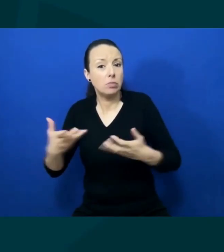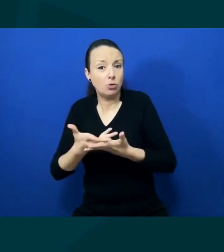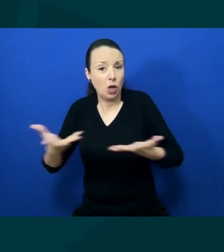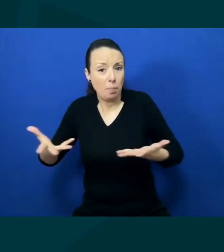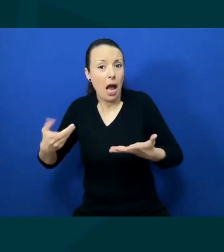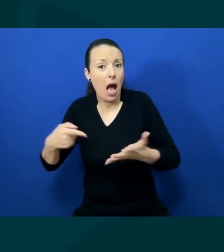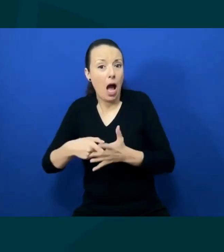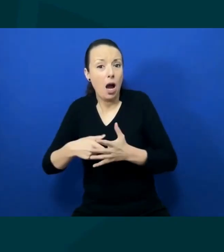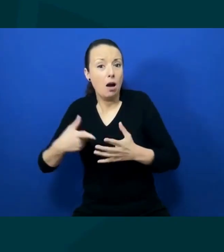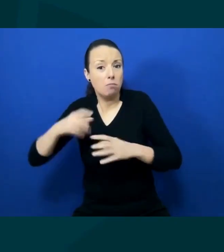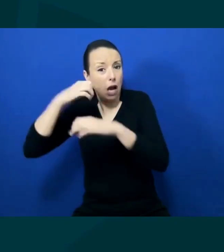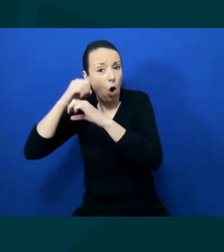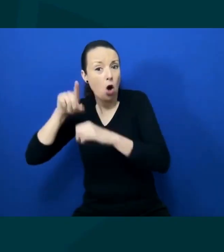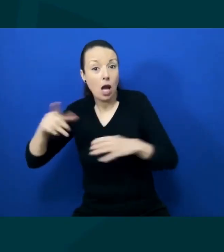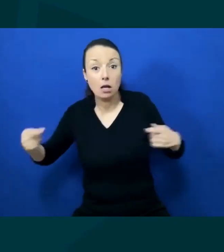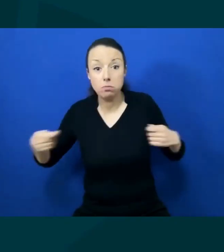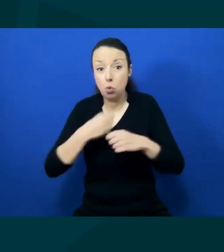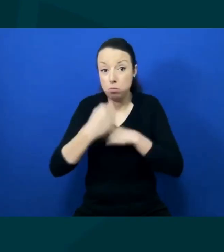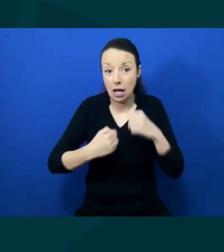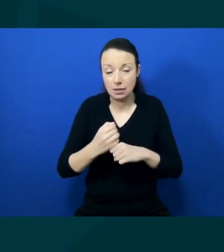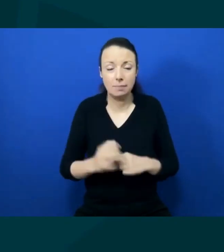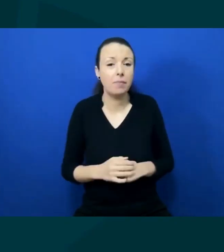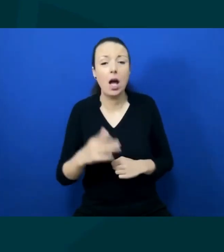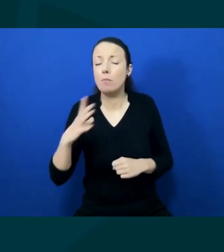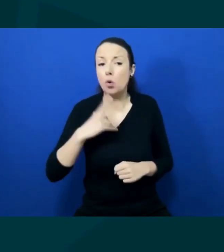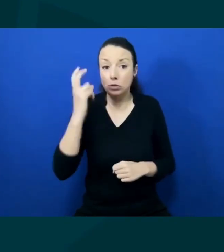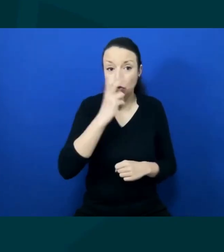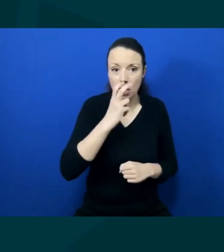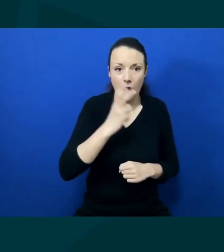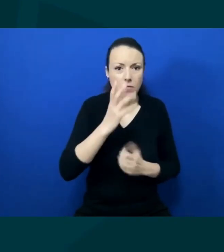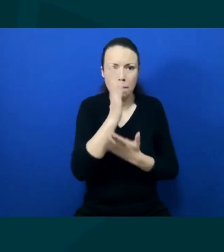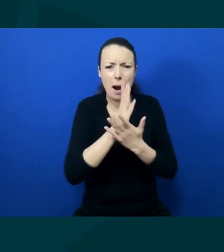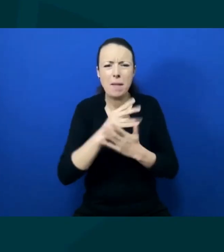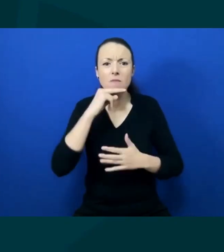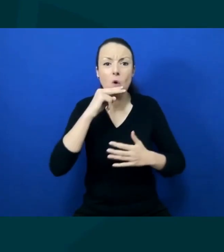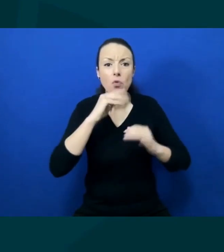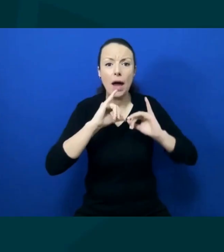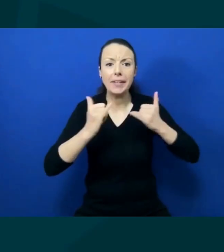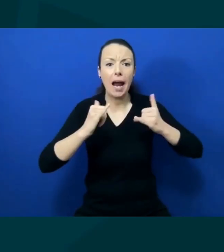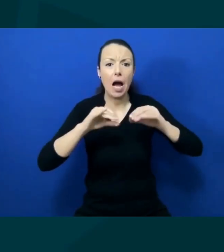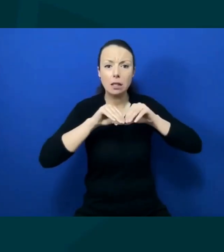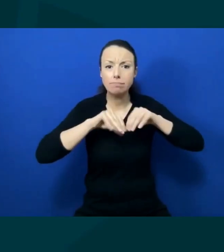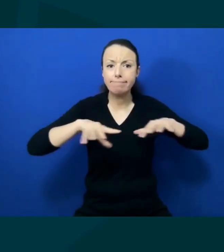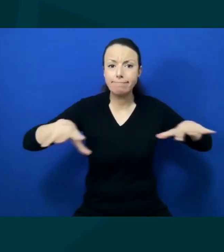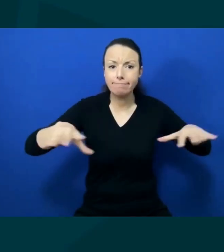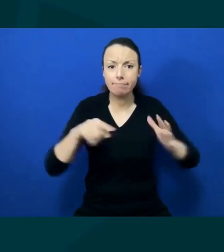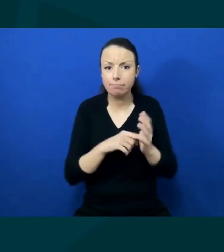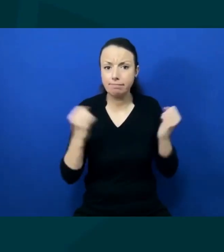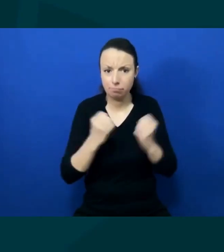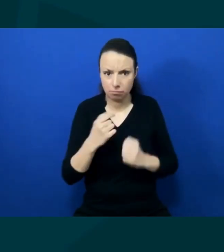retention in collaboration with the State Geological Institute. A very interesting map